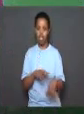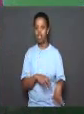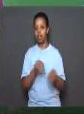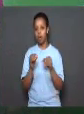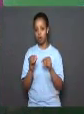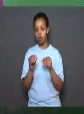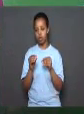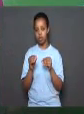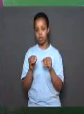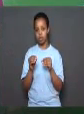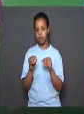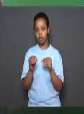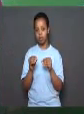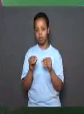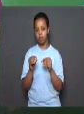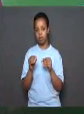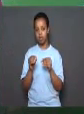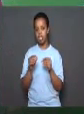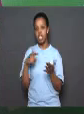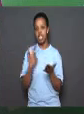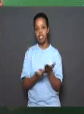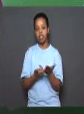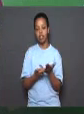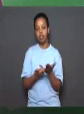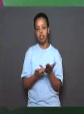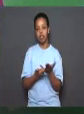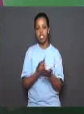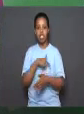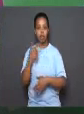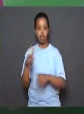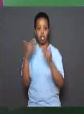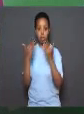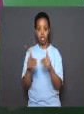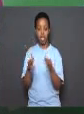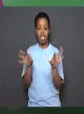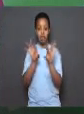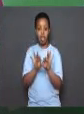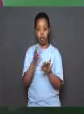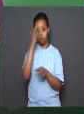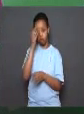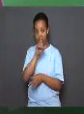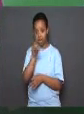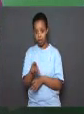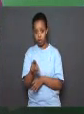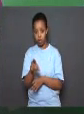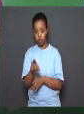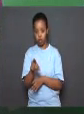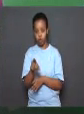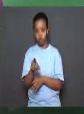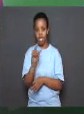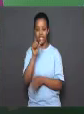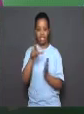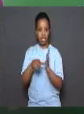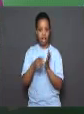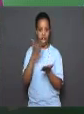Students, do you know the significance of this temperature? Let us pause for a